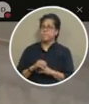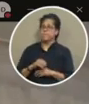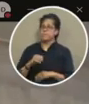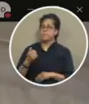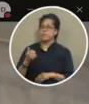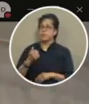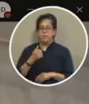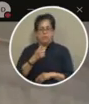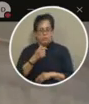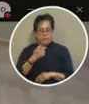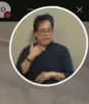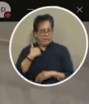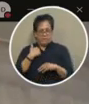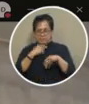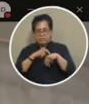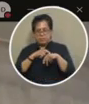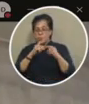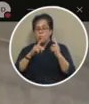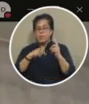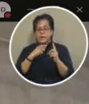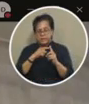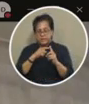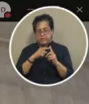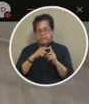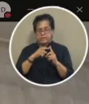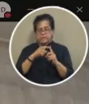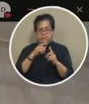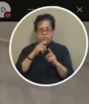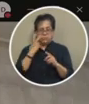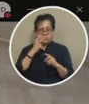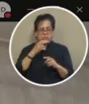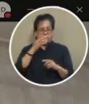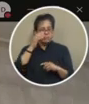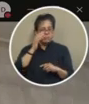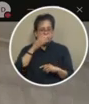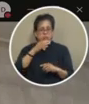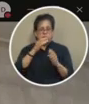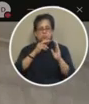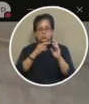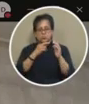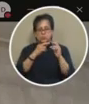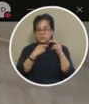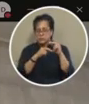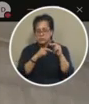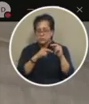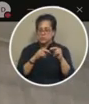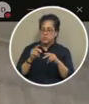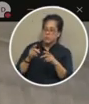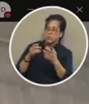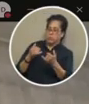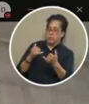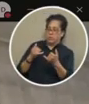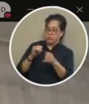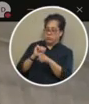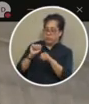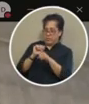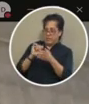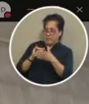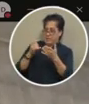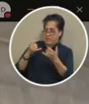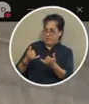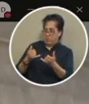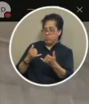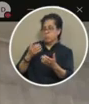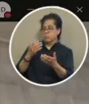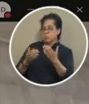Do we have any kind of timeline on when we would be seeing those future restrictions? They're working on, he's working on that now. There's